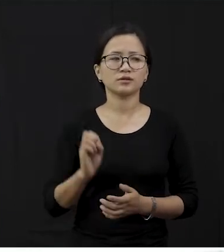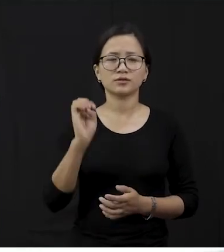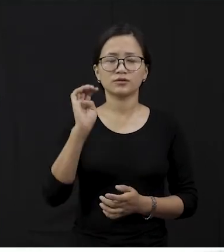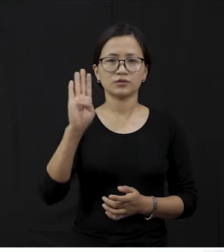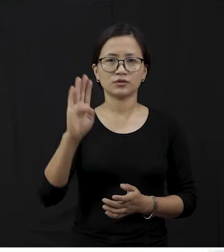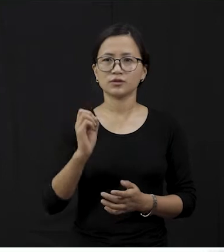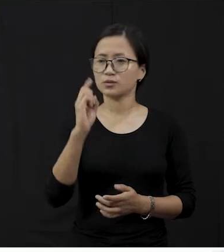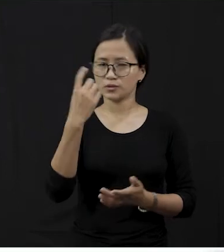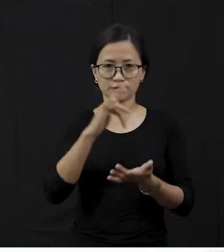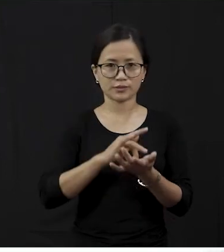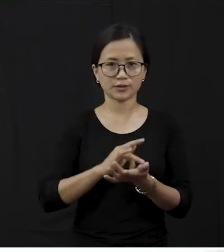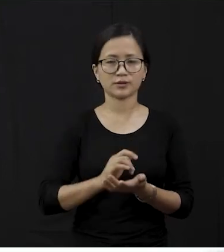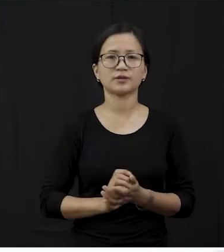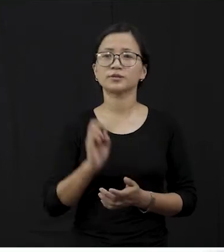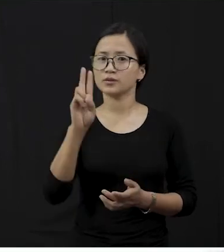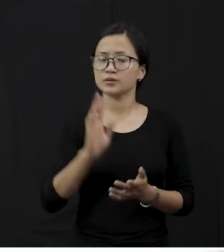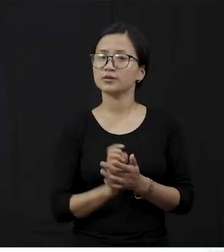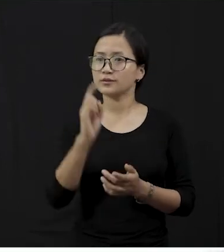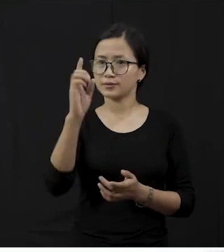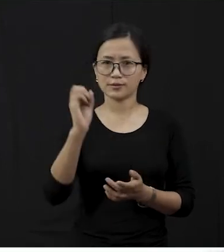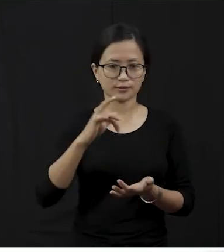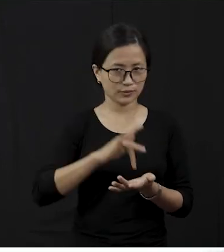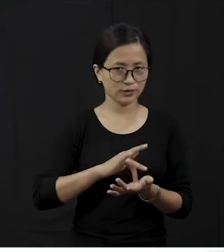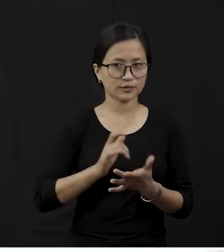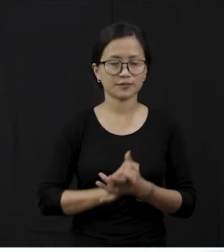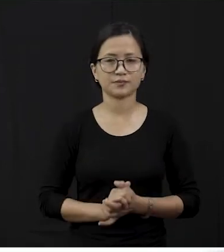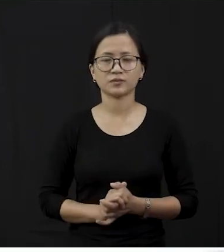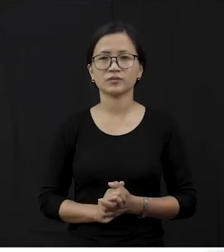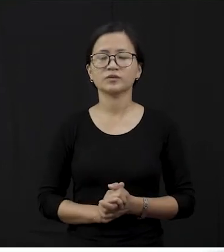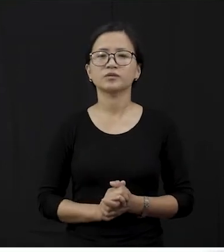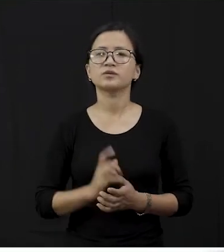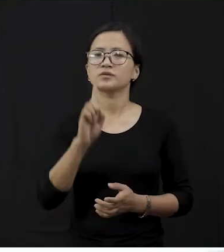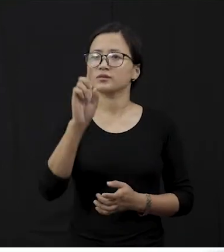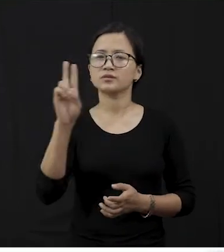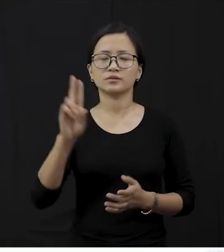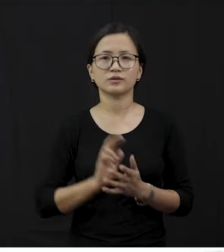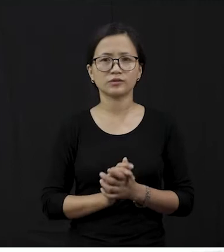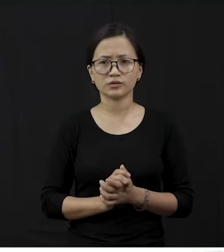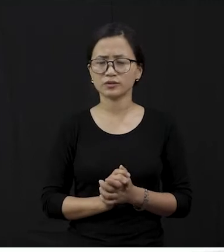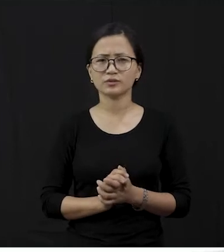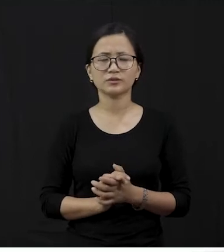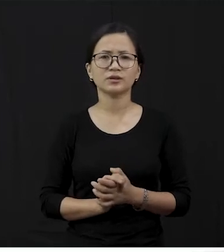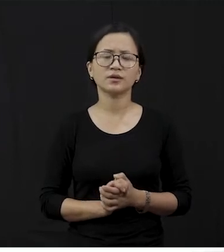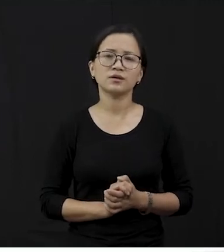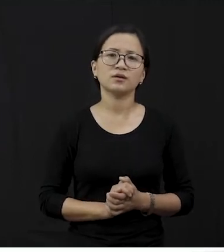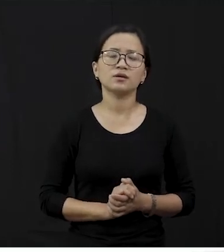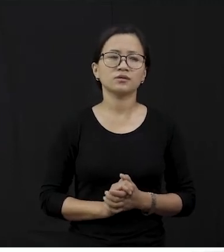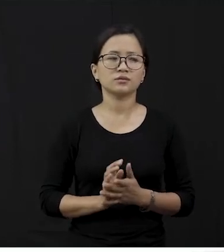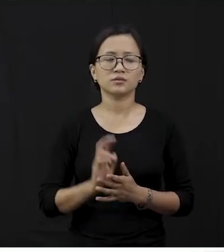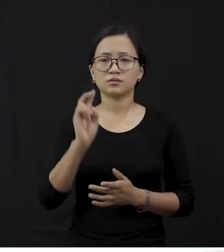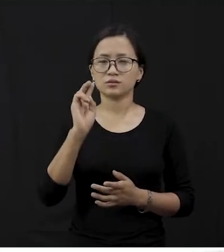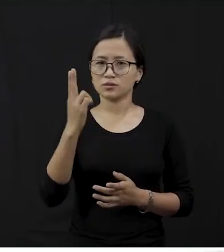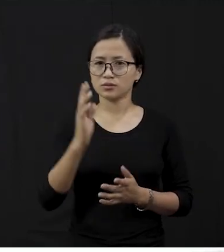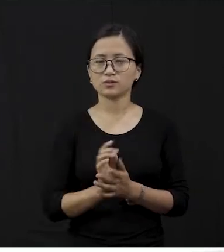is in tens place. Right? Then 12 is also a two-digit number. 2 is in ones place